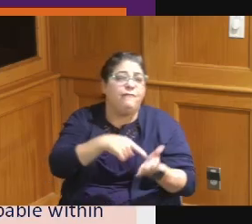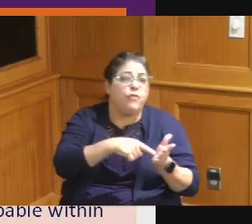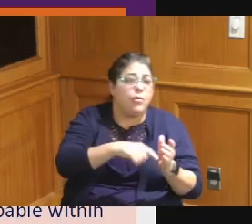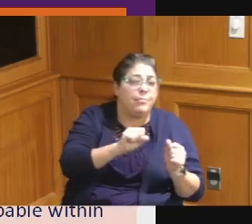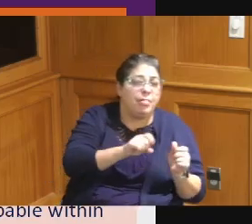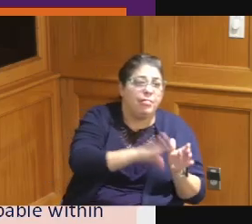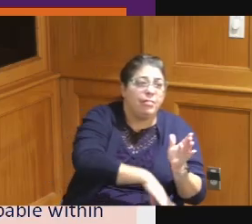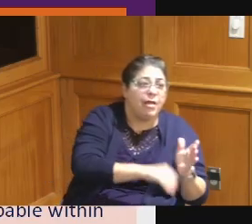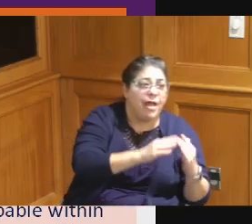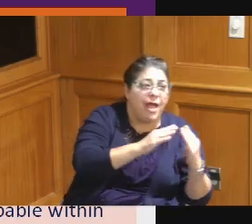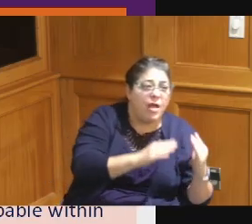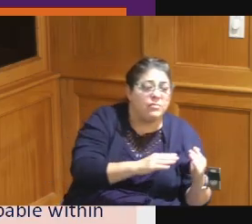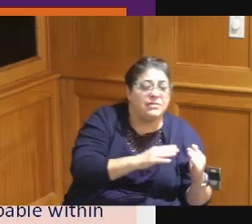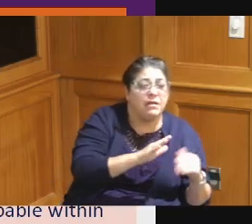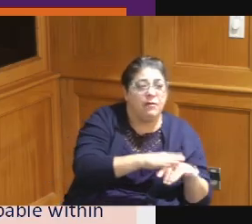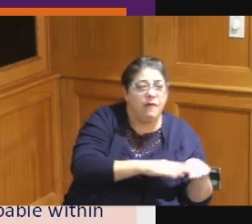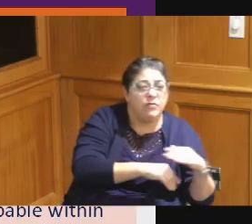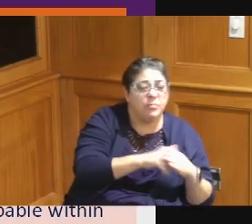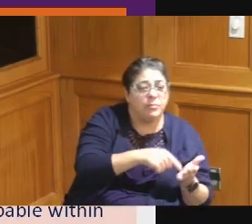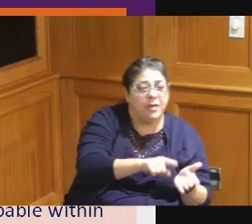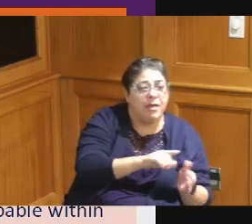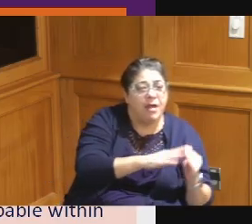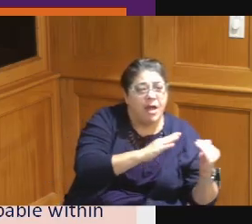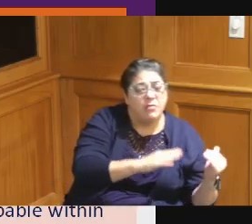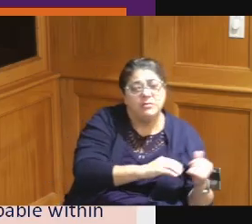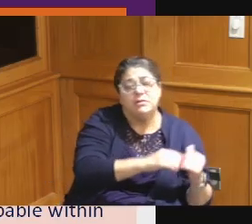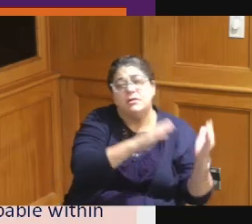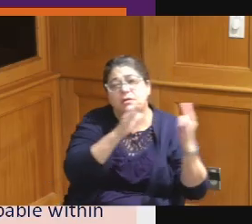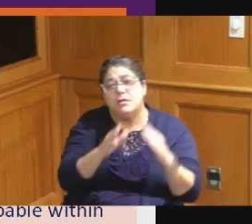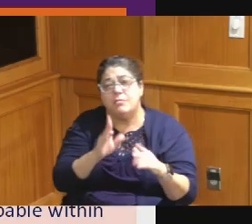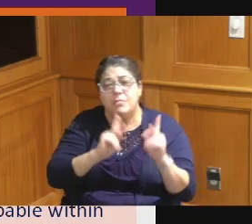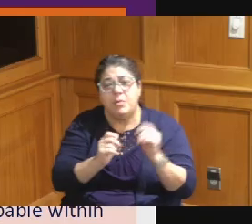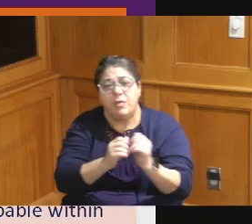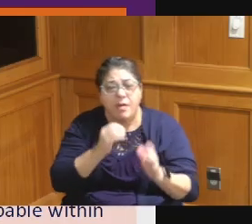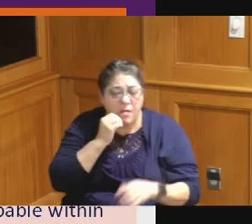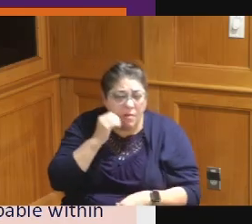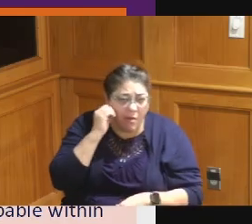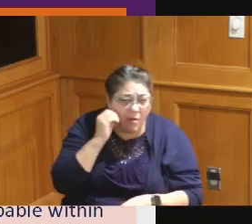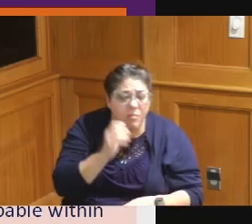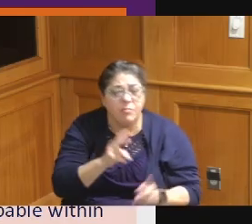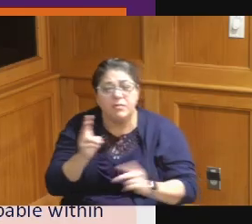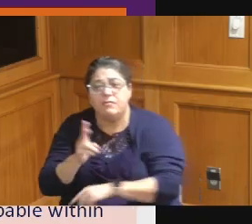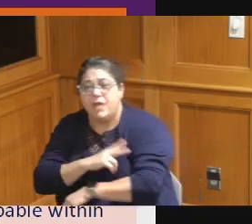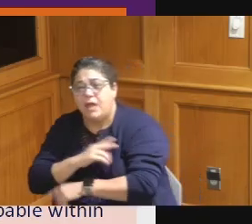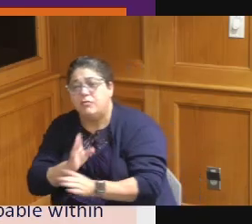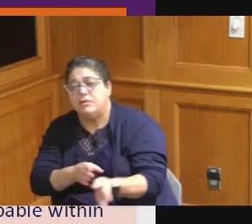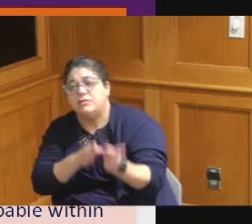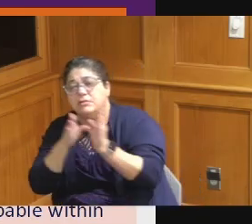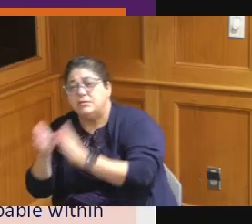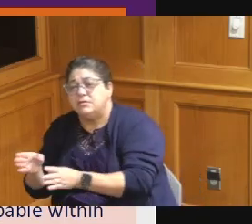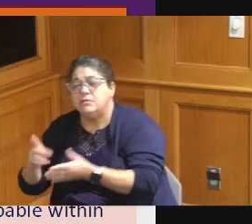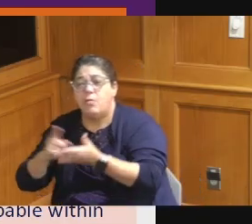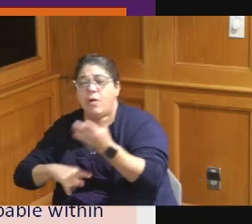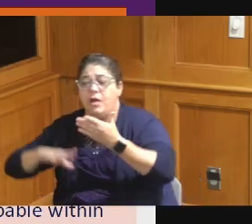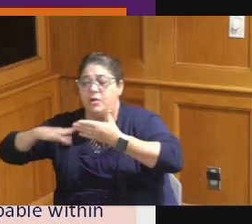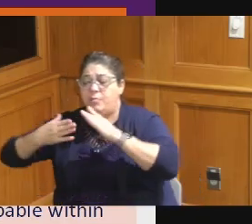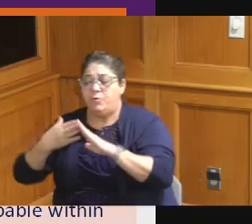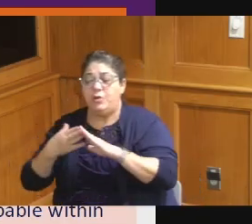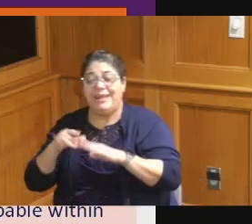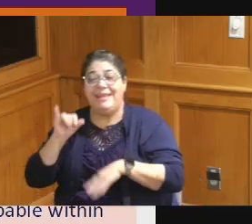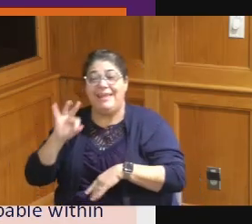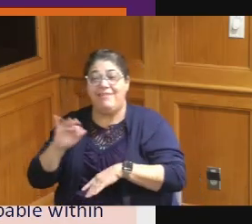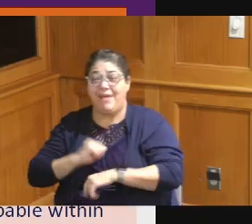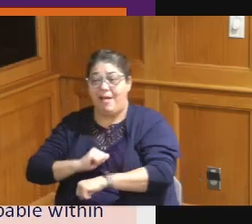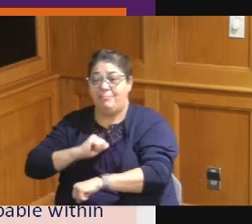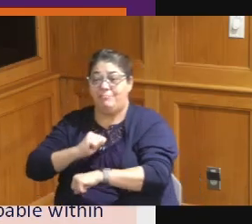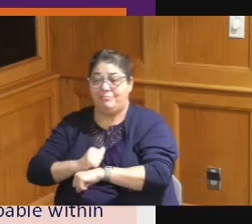not always easy about where that will be. And there's often concerns in neighborhoods and communities around what this will mean for their community.